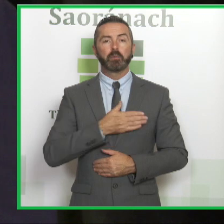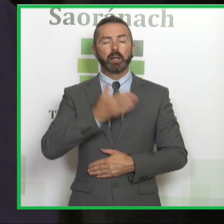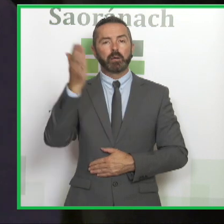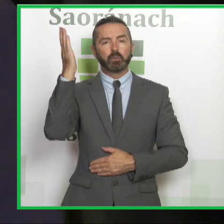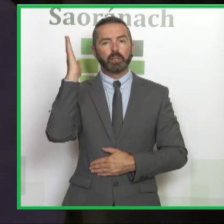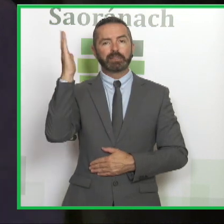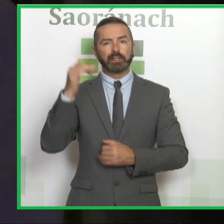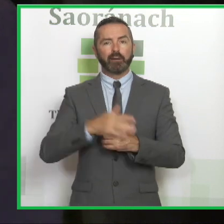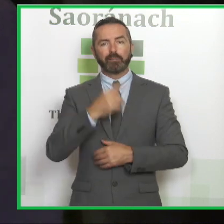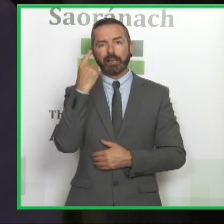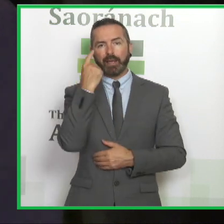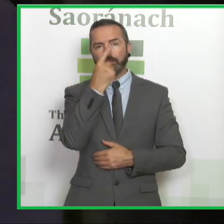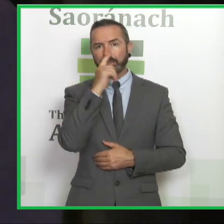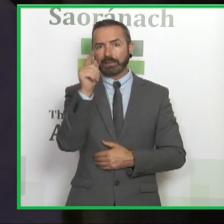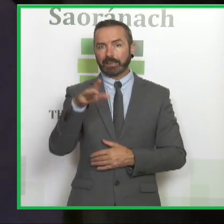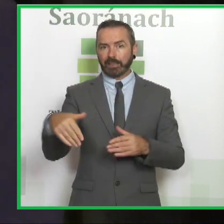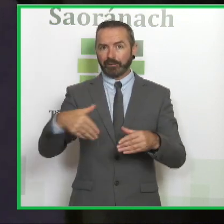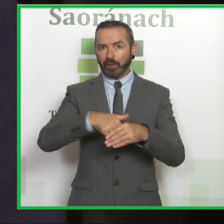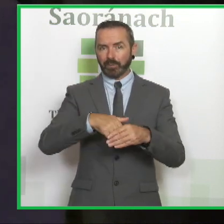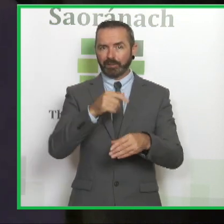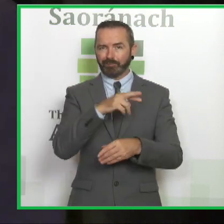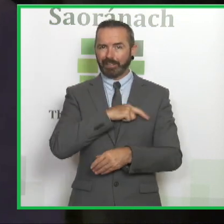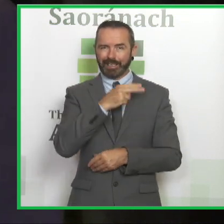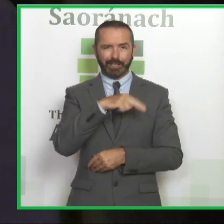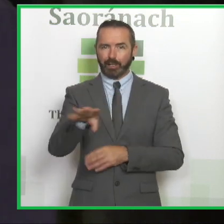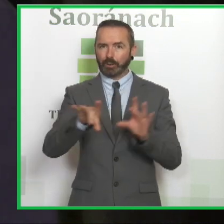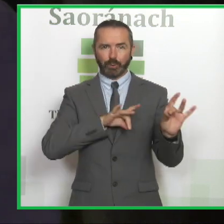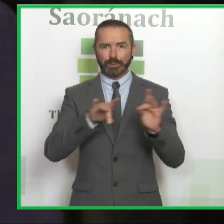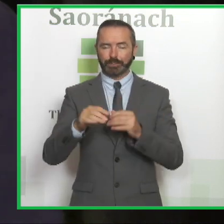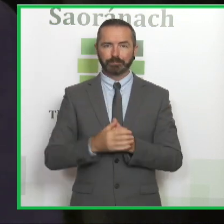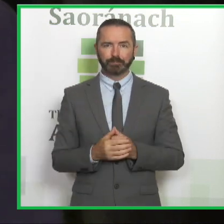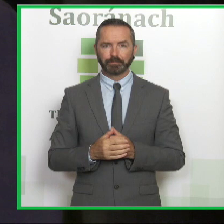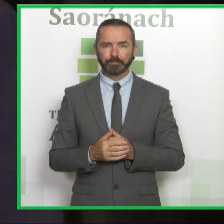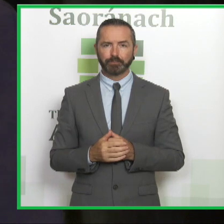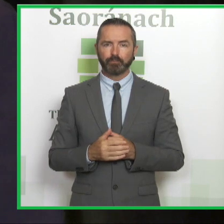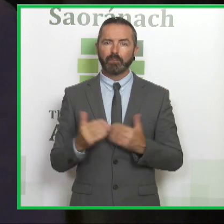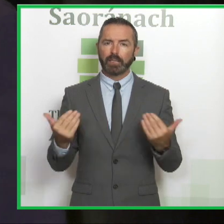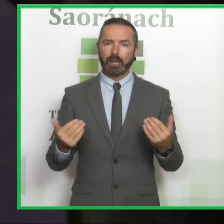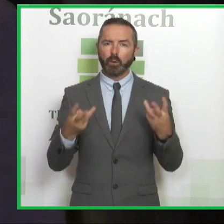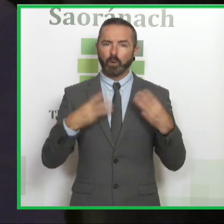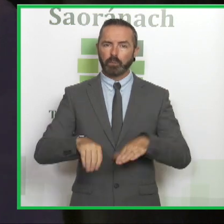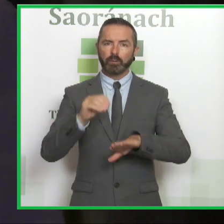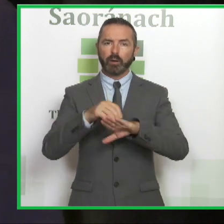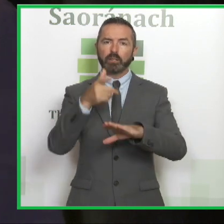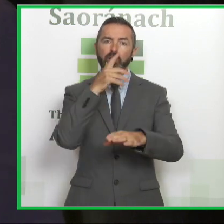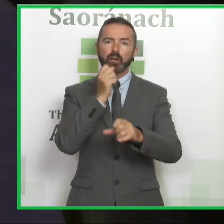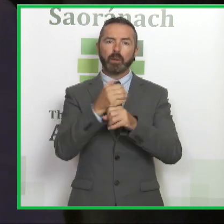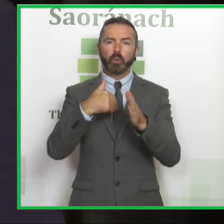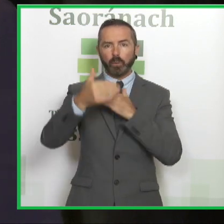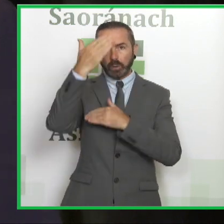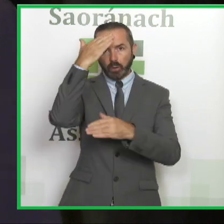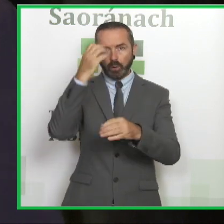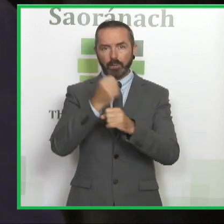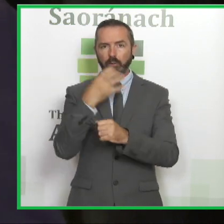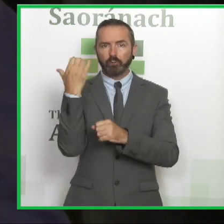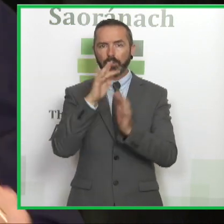this involvement is hardly a choice. Given the time available, I'm taking a leap now to talk about what we know about criminal networks in Ireland